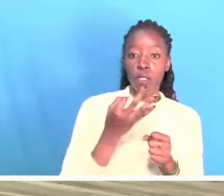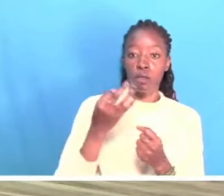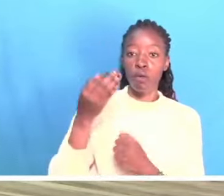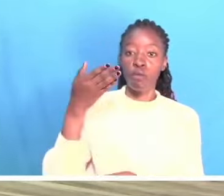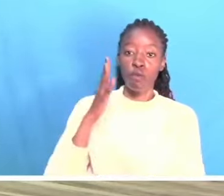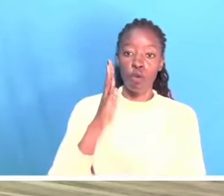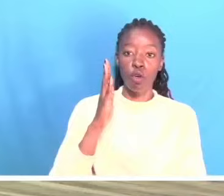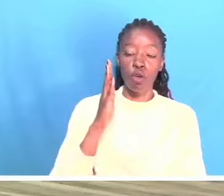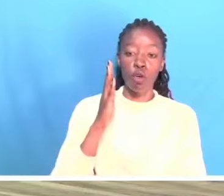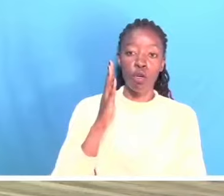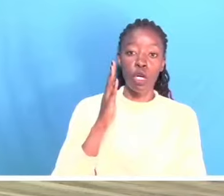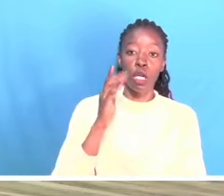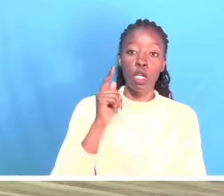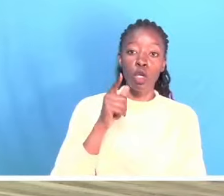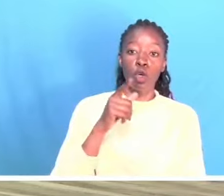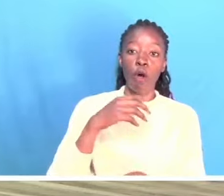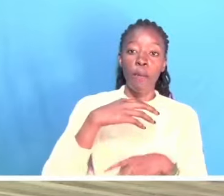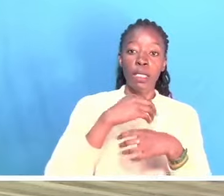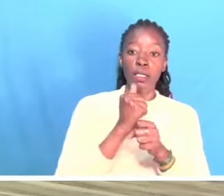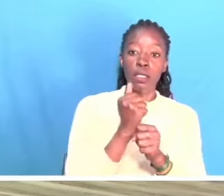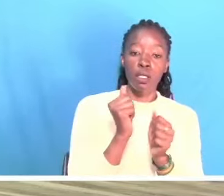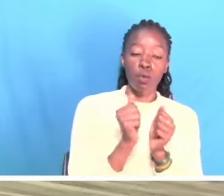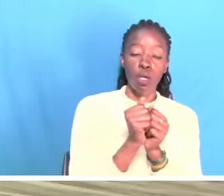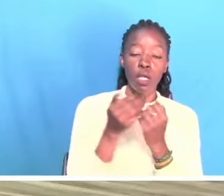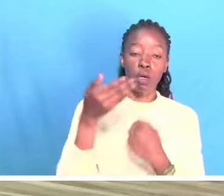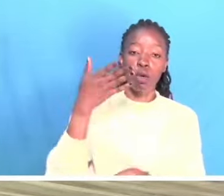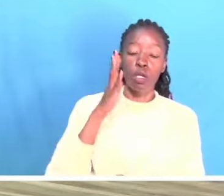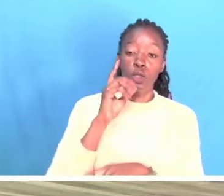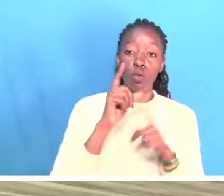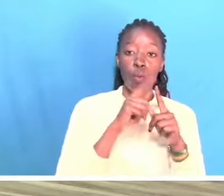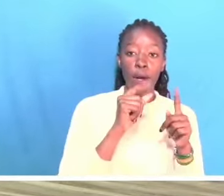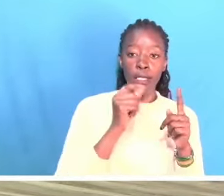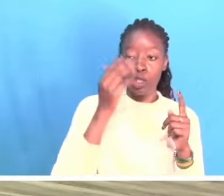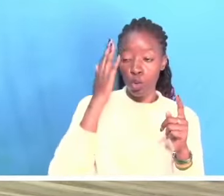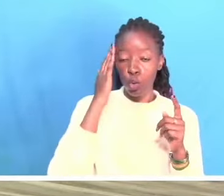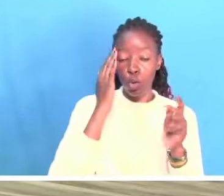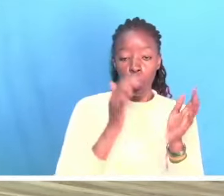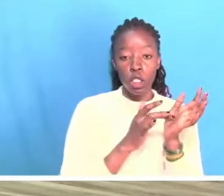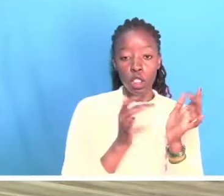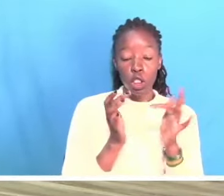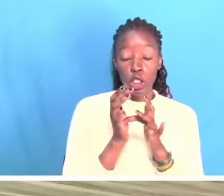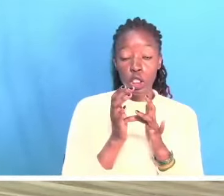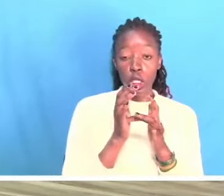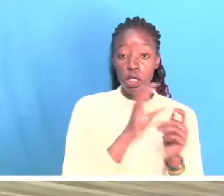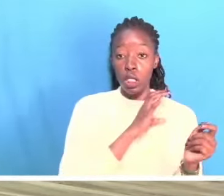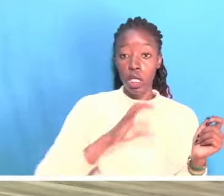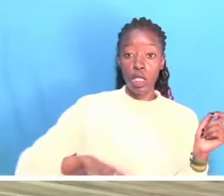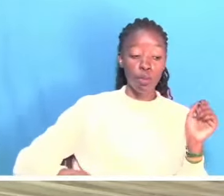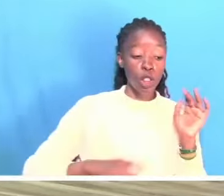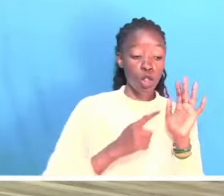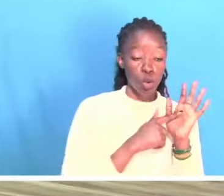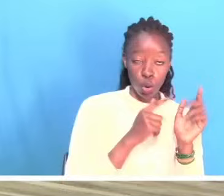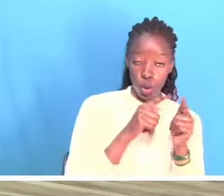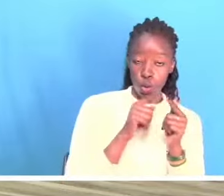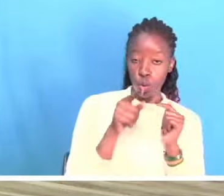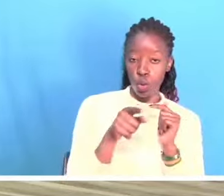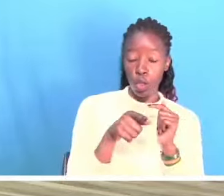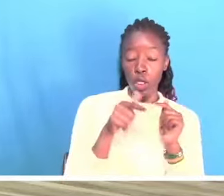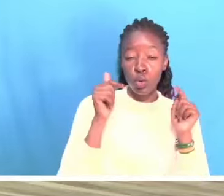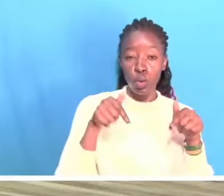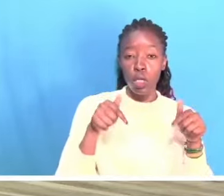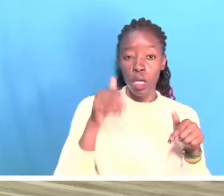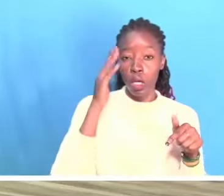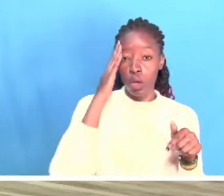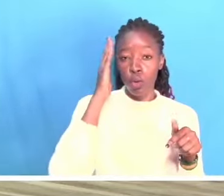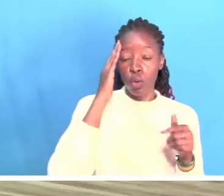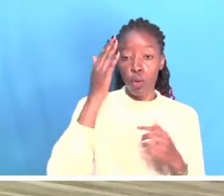because you have been entrusted with the word of God. You know Jesus Christ who has been revealed to you. And today you know the word of God. You